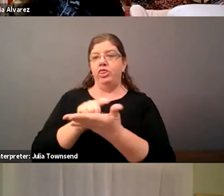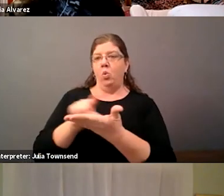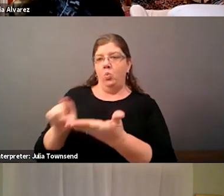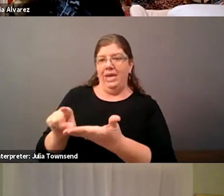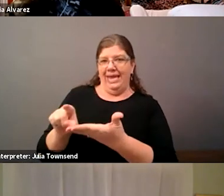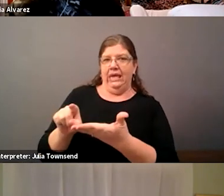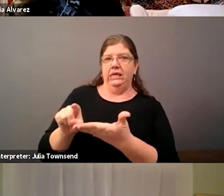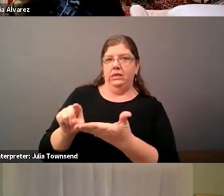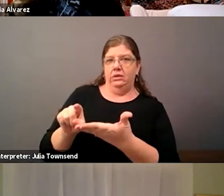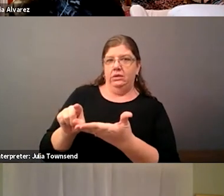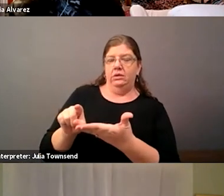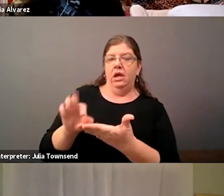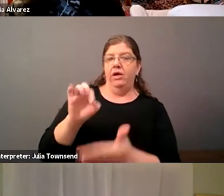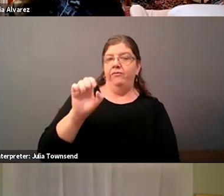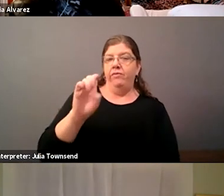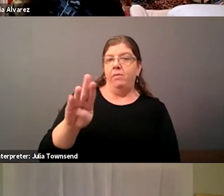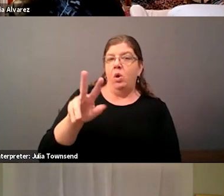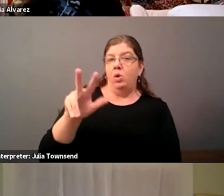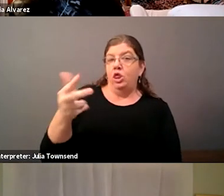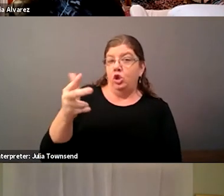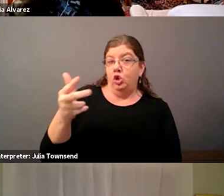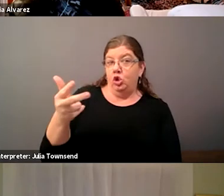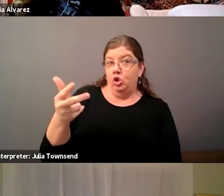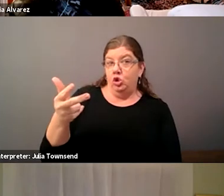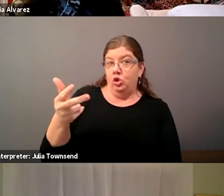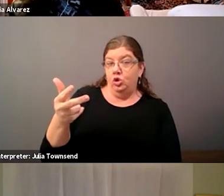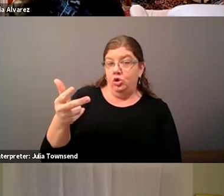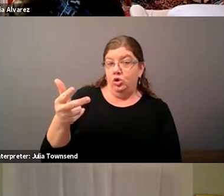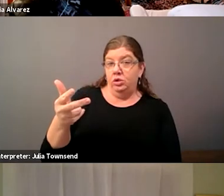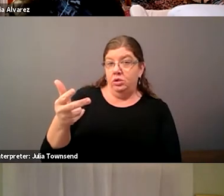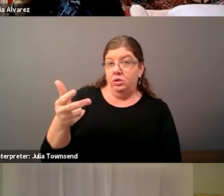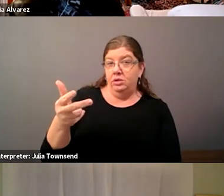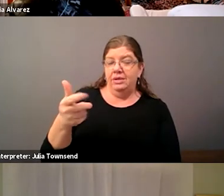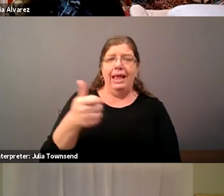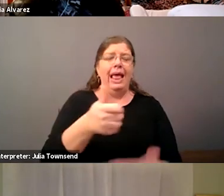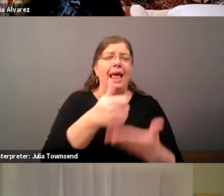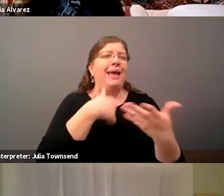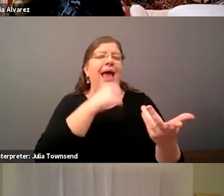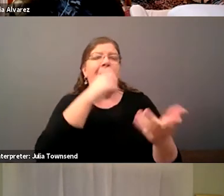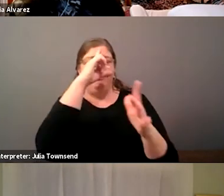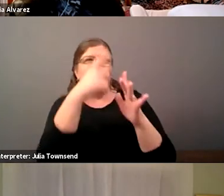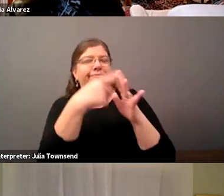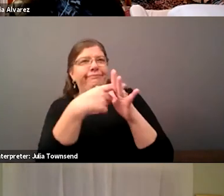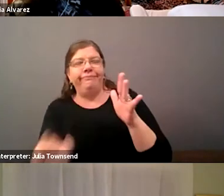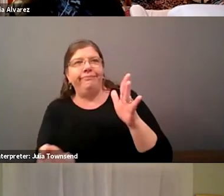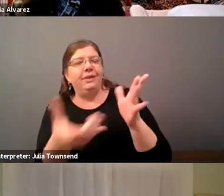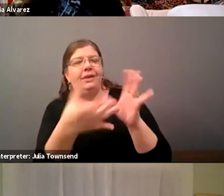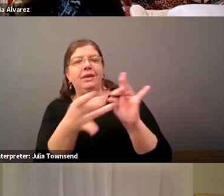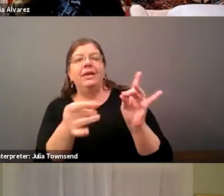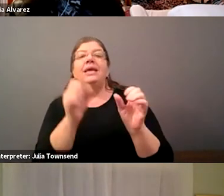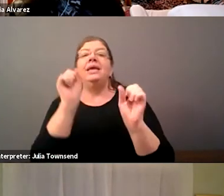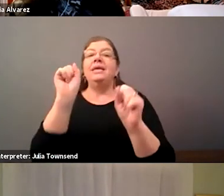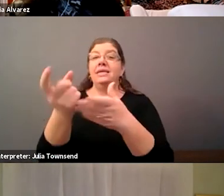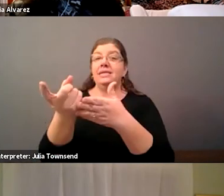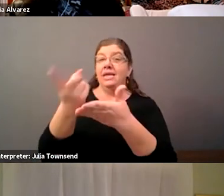of february 3rd ms laurius horton had me here i don't have it right absolutely yes so next week uh february 1st through